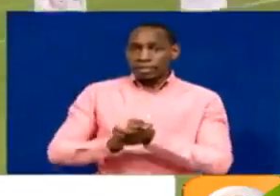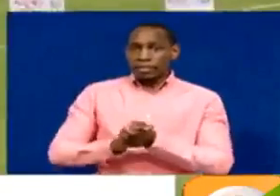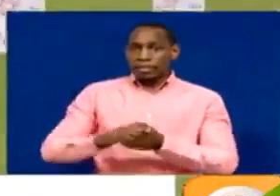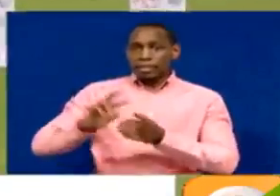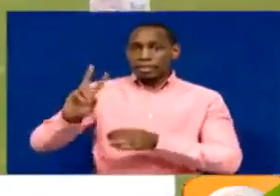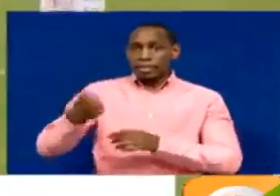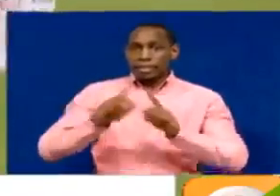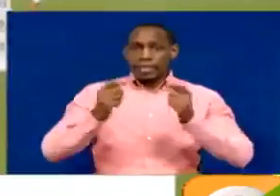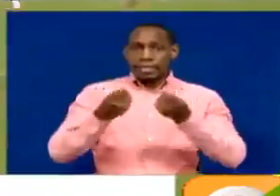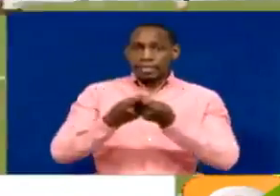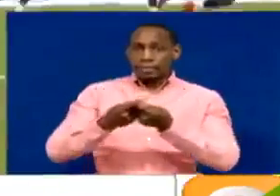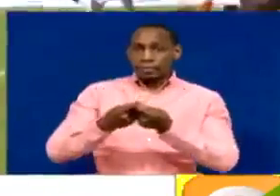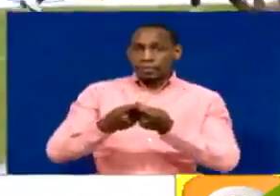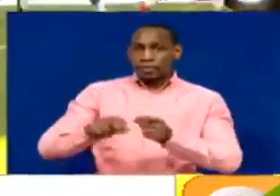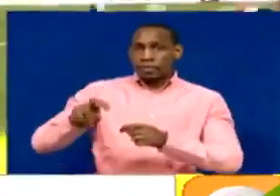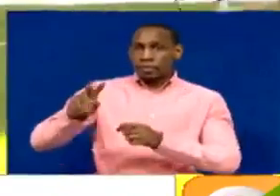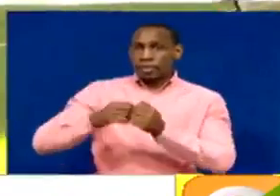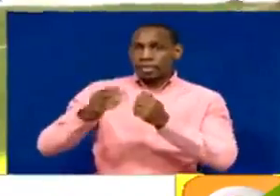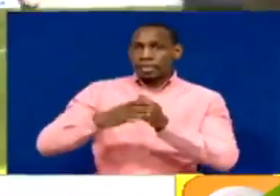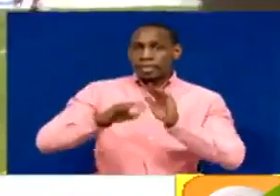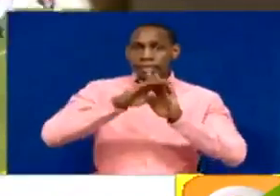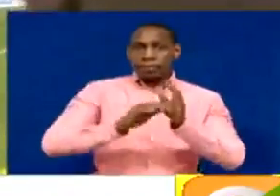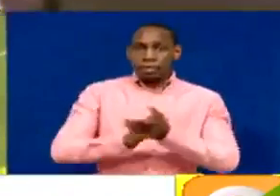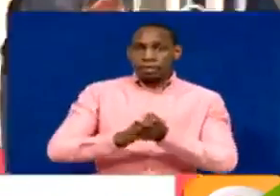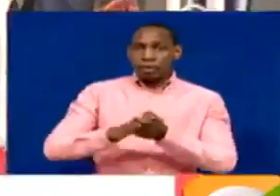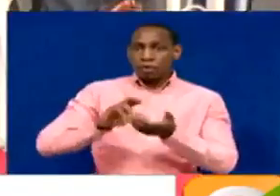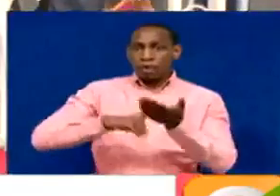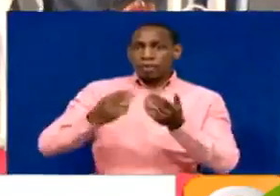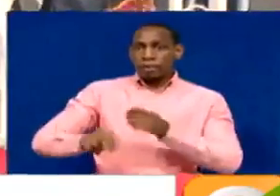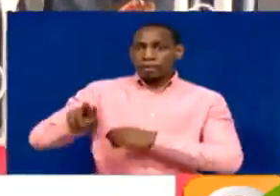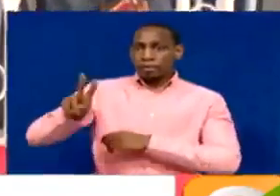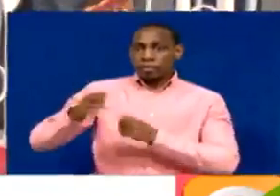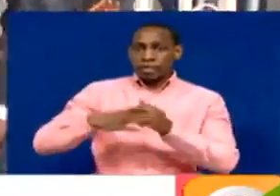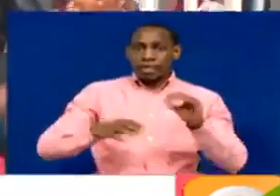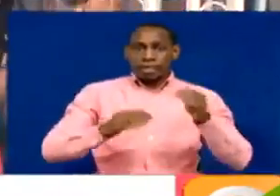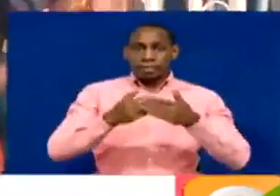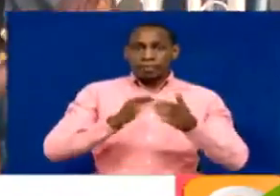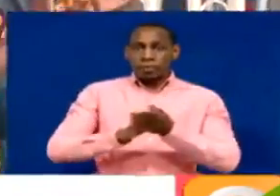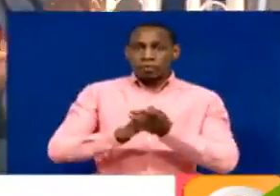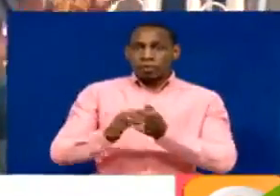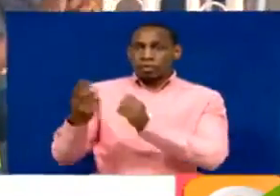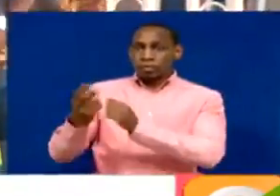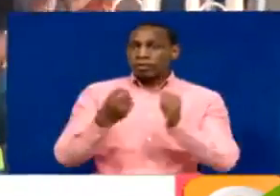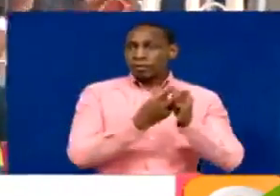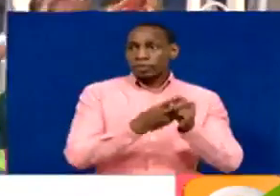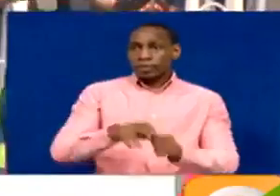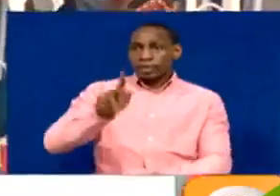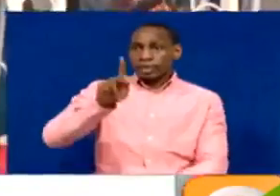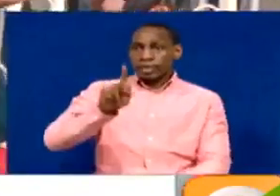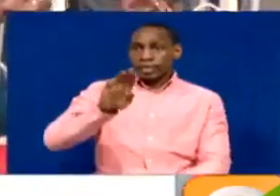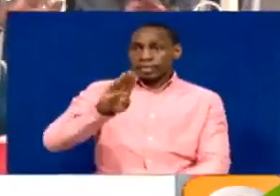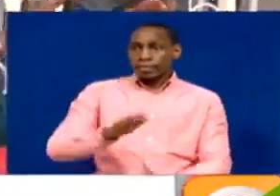The second-string side, Moranzu, won the 2019 edition, were humbled 24-0 by Uganda before drawing 12-12 rather with